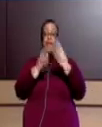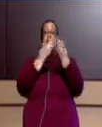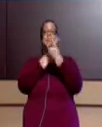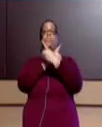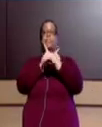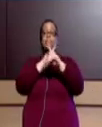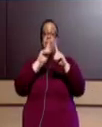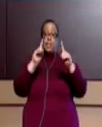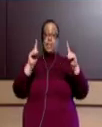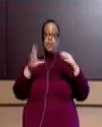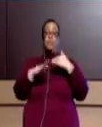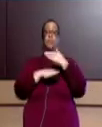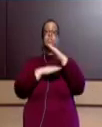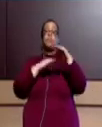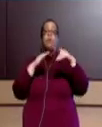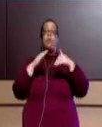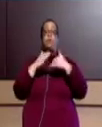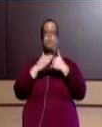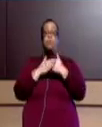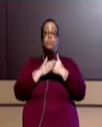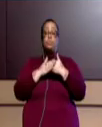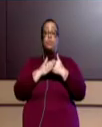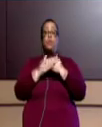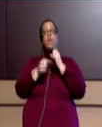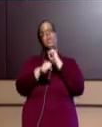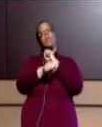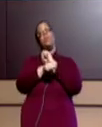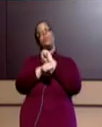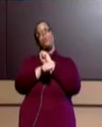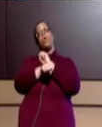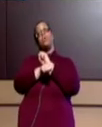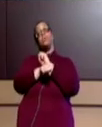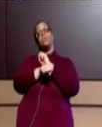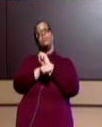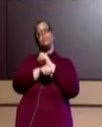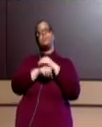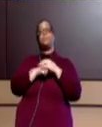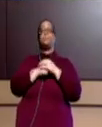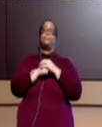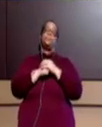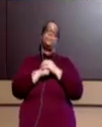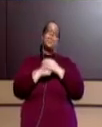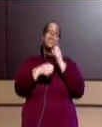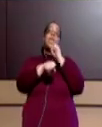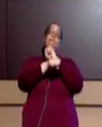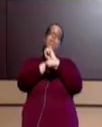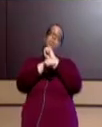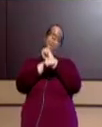It works.